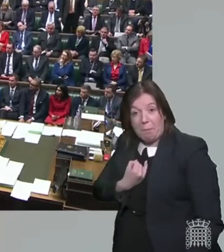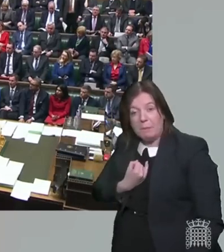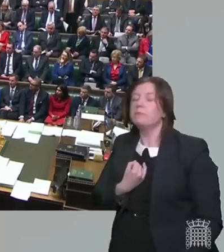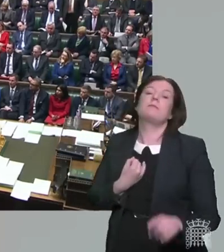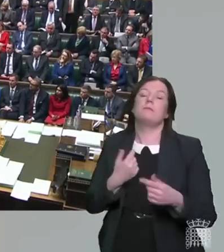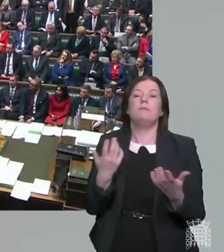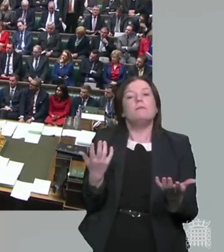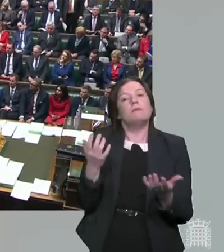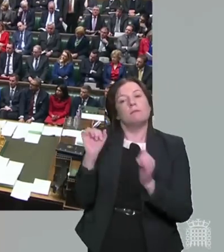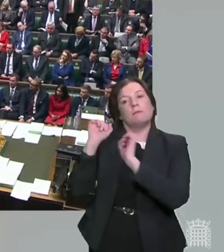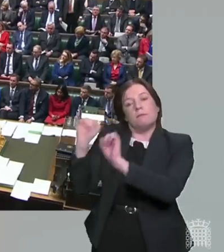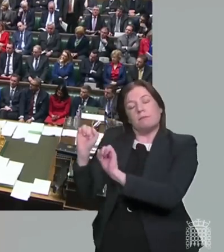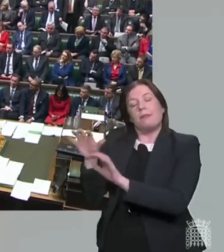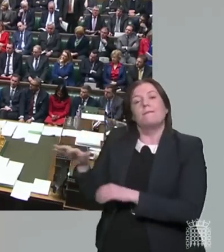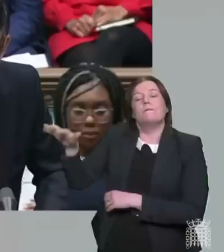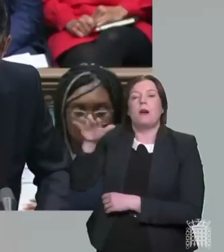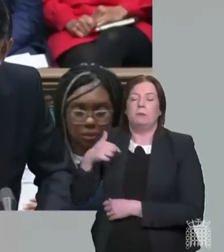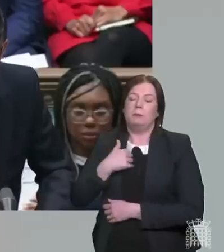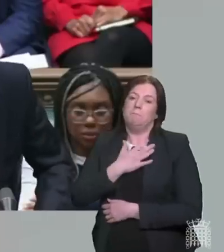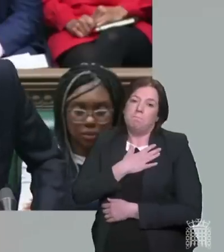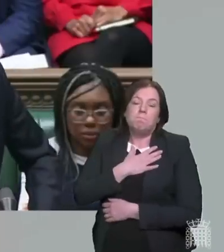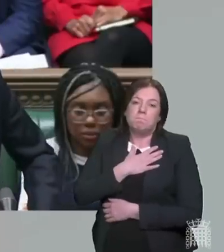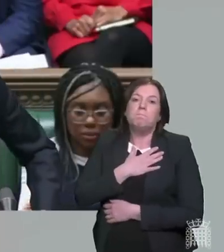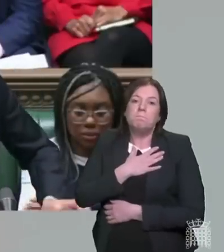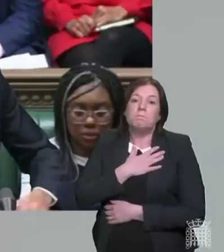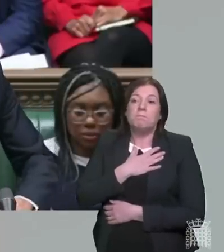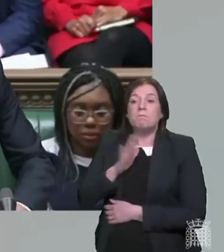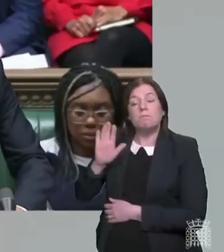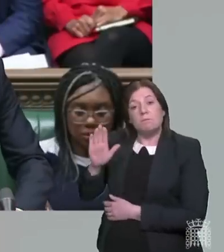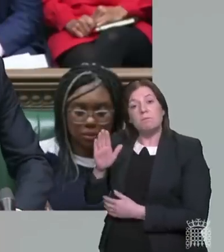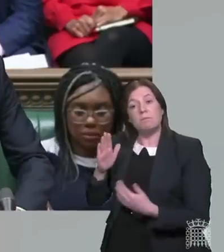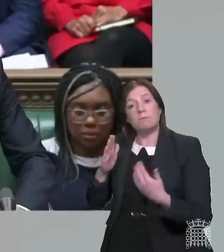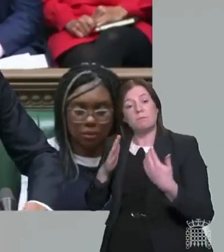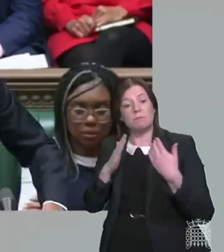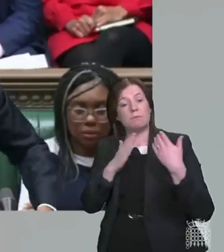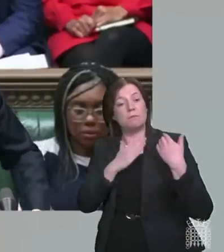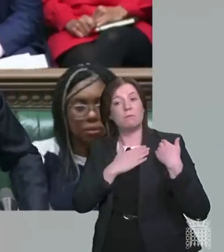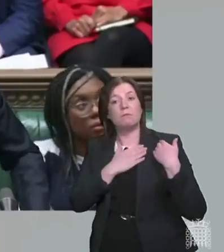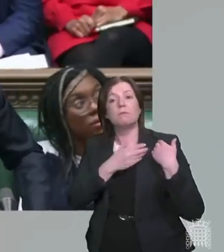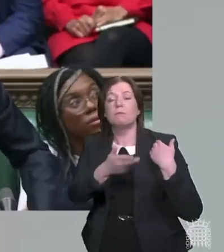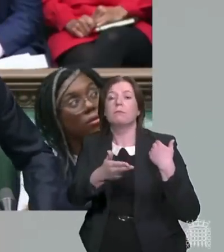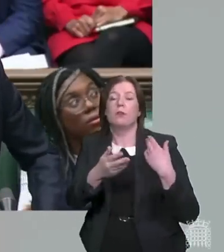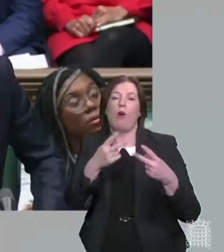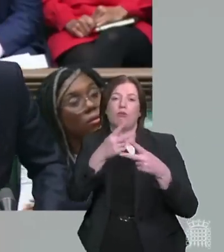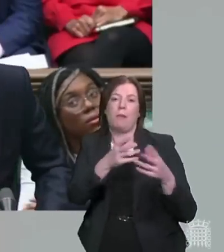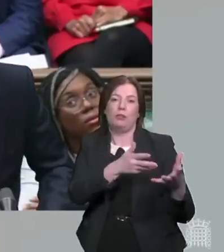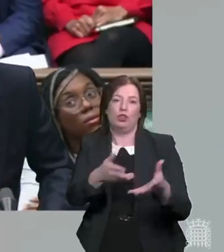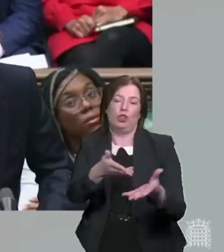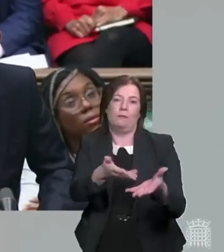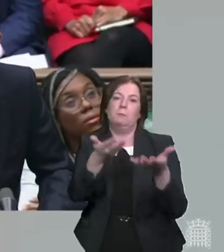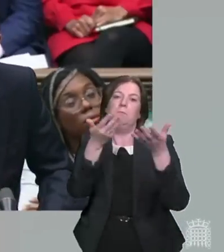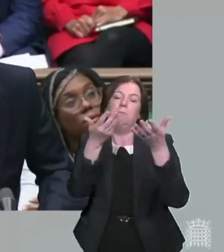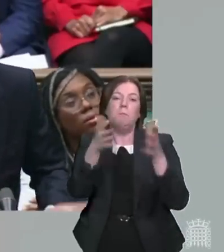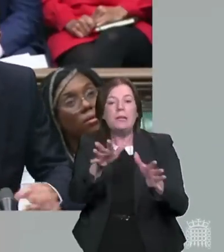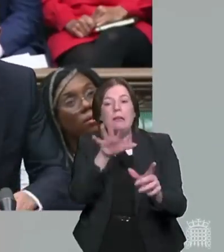course, goes out to Zara's family. He mentioned accountability. The probation services has taken action where